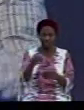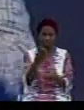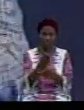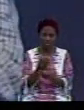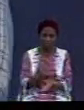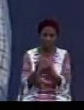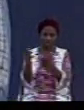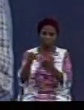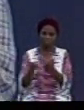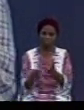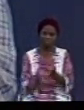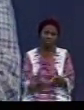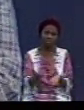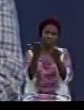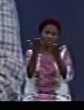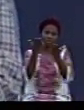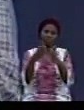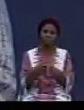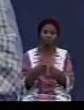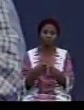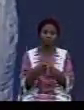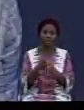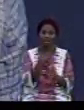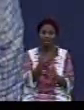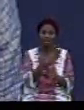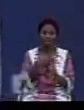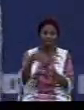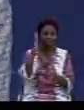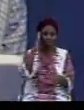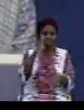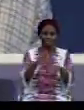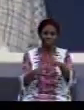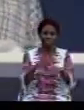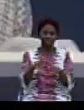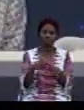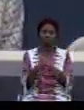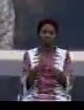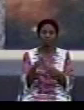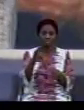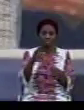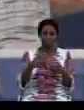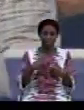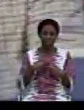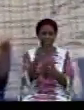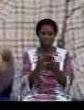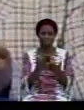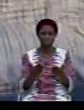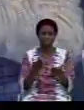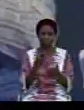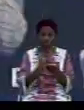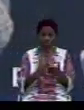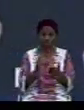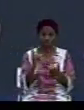You have somebody there is blind, and then we mention the name of Jesus, that name